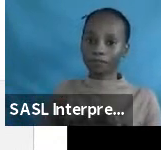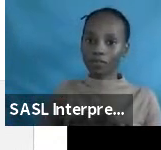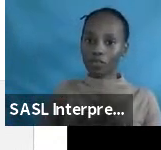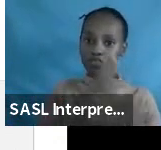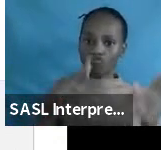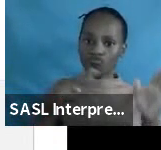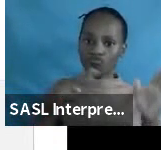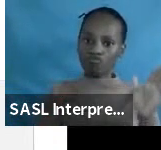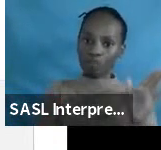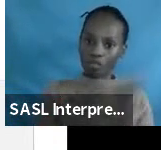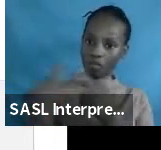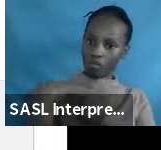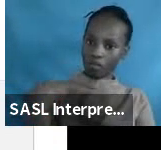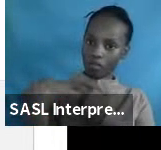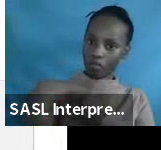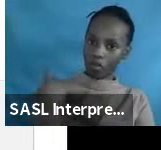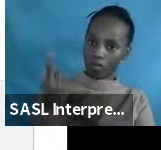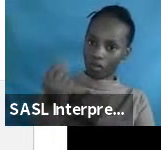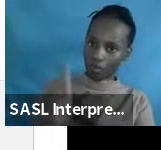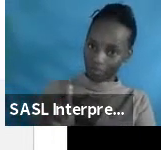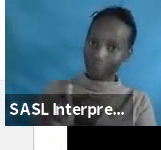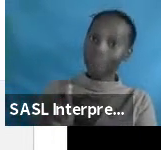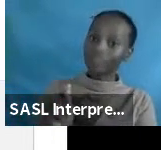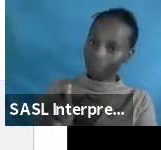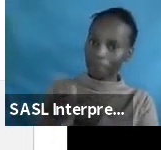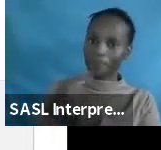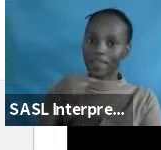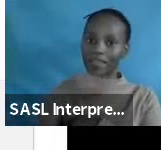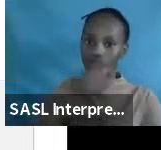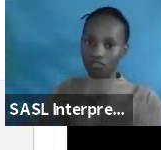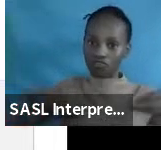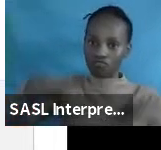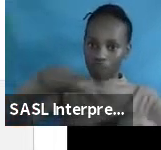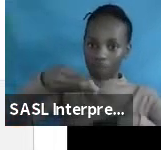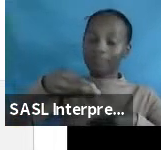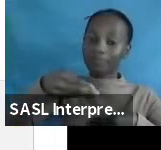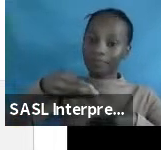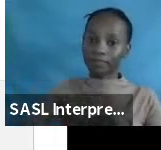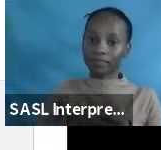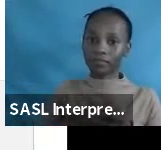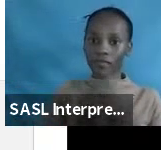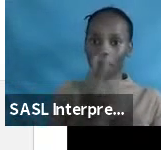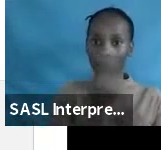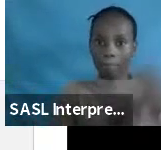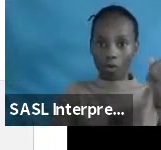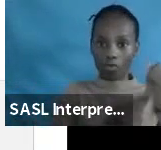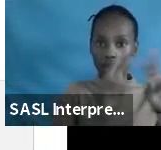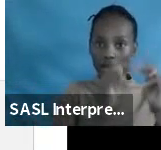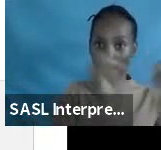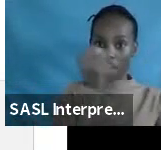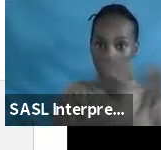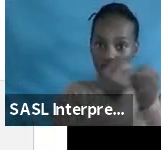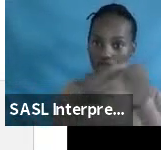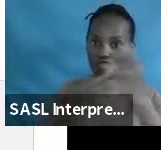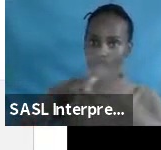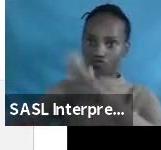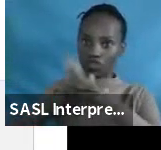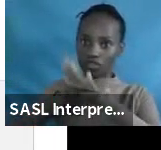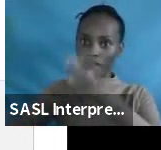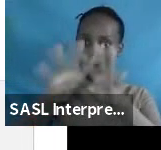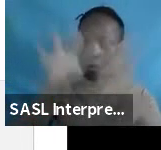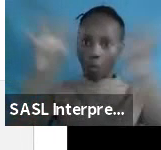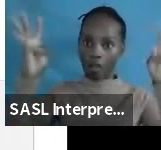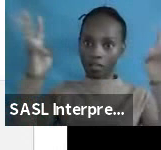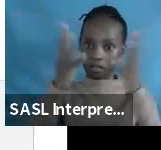responsibility in stamping out illicit trade, both at the national, regional, as well as the global level. This